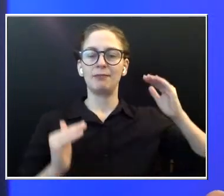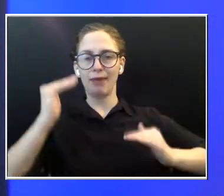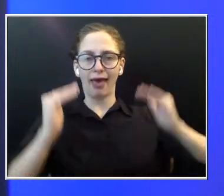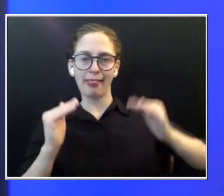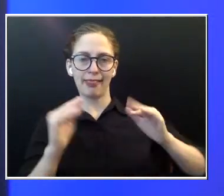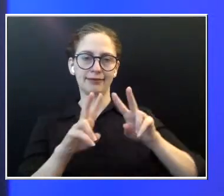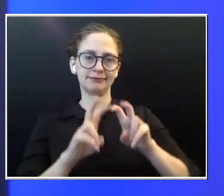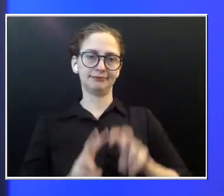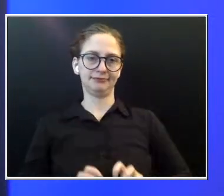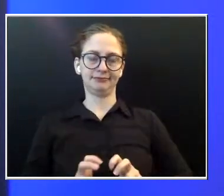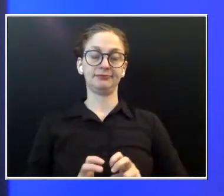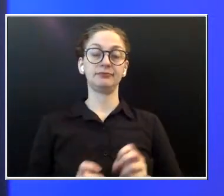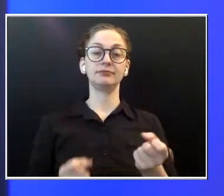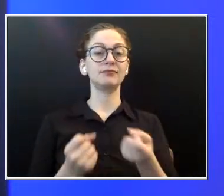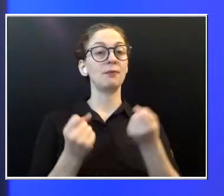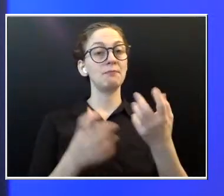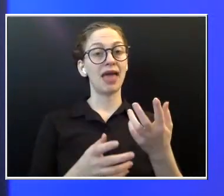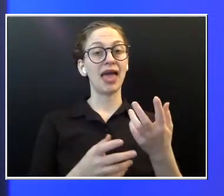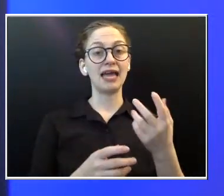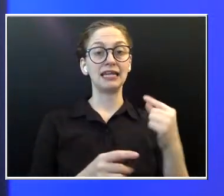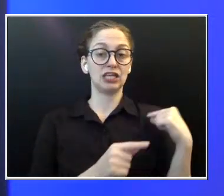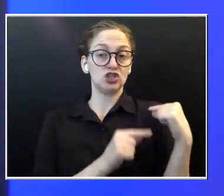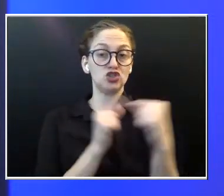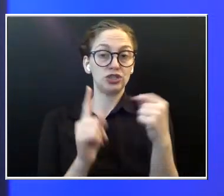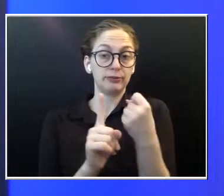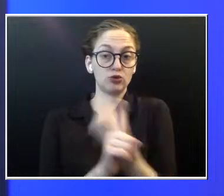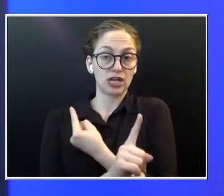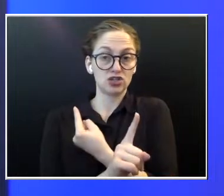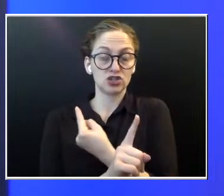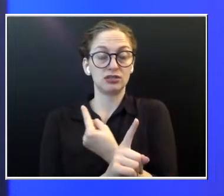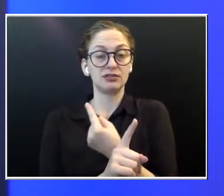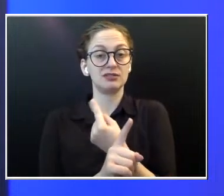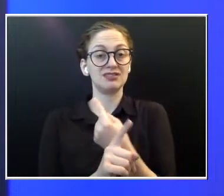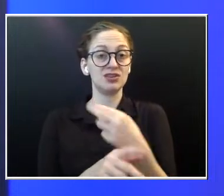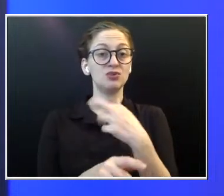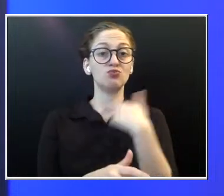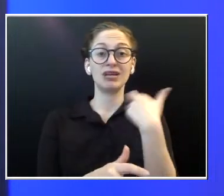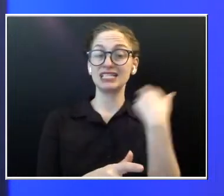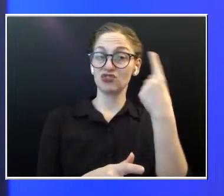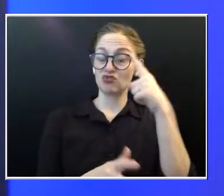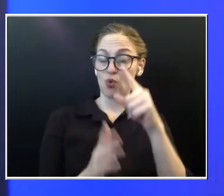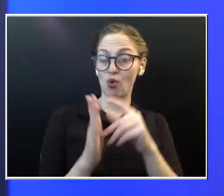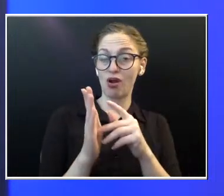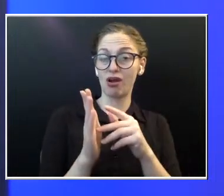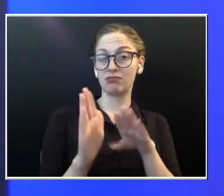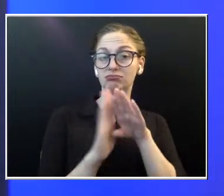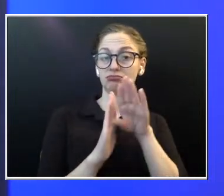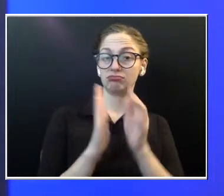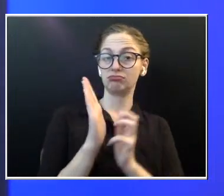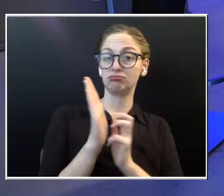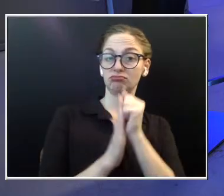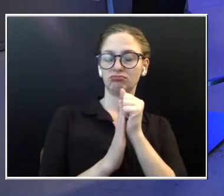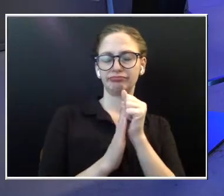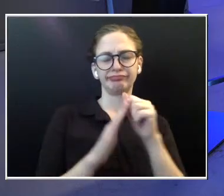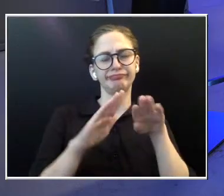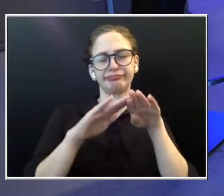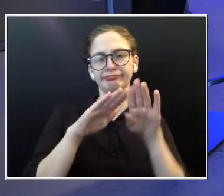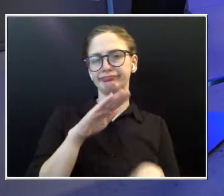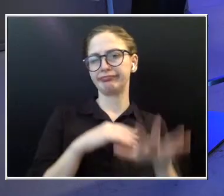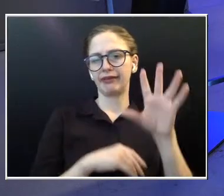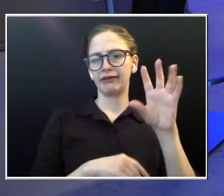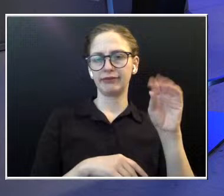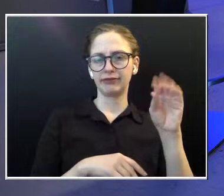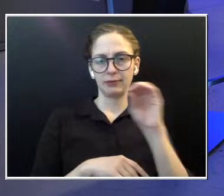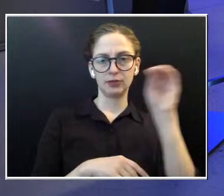developing cancer is less than 50%, and therefore it may not be a recommended surgery to everybody. So, Dr. Kilgore,